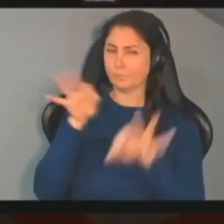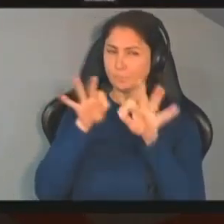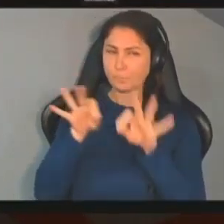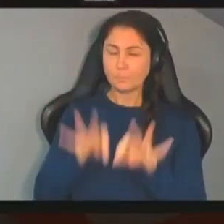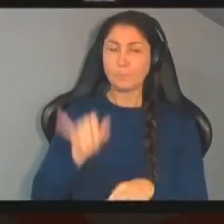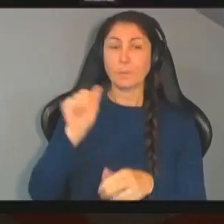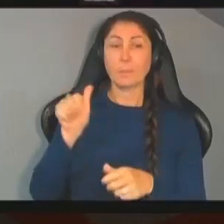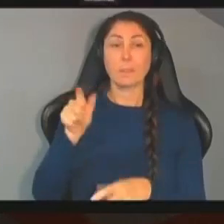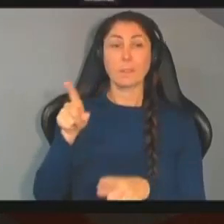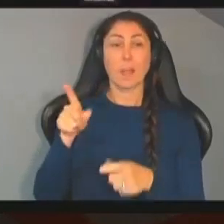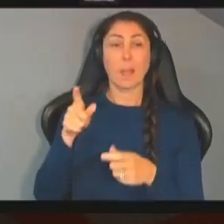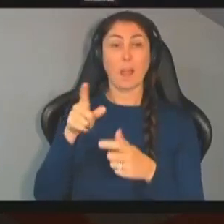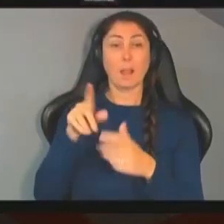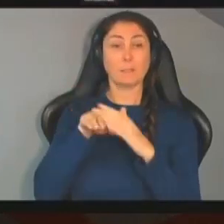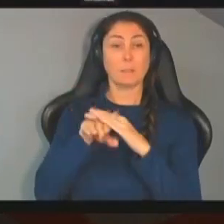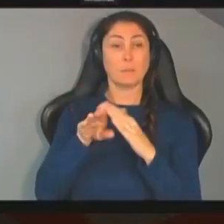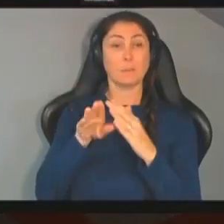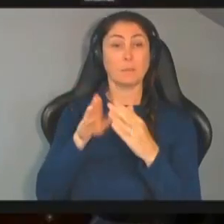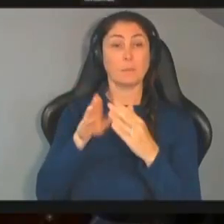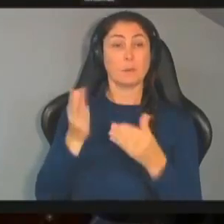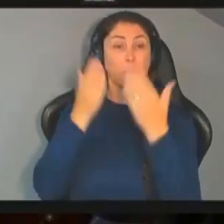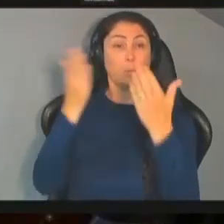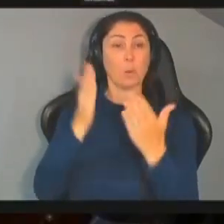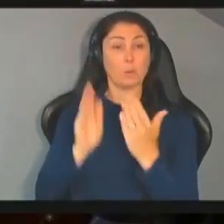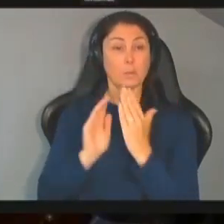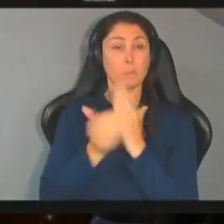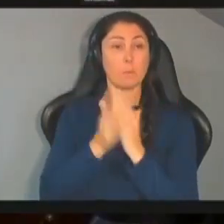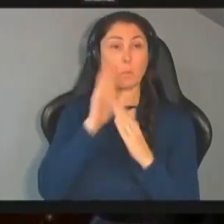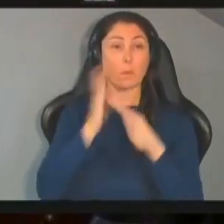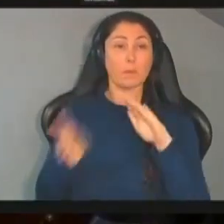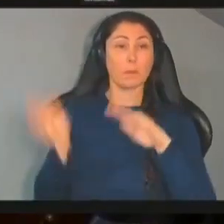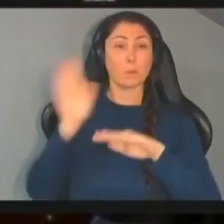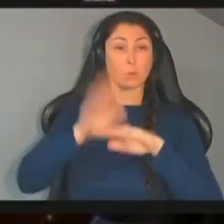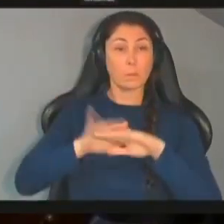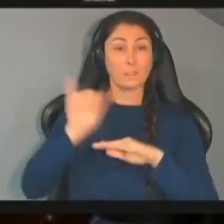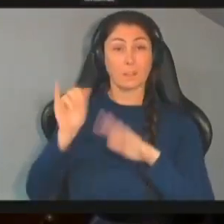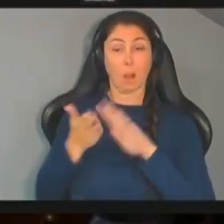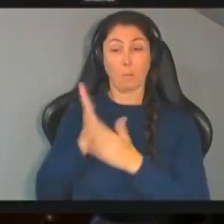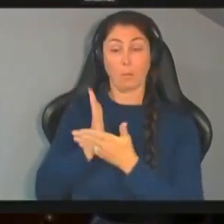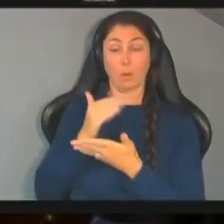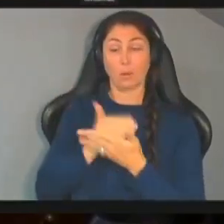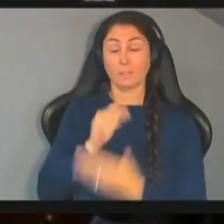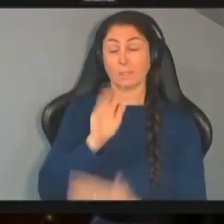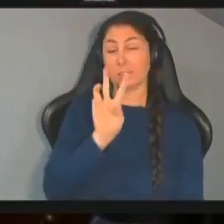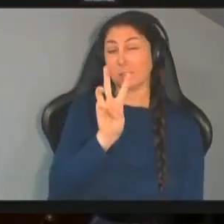Administration's proposed amendments will increase the total operating budget from